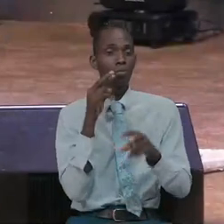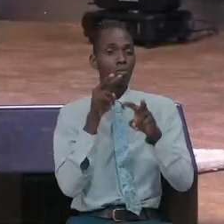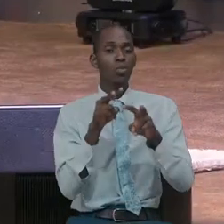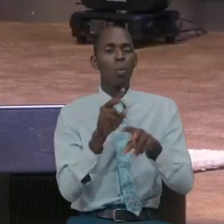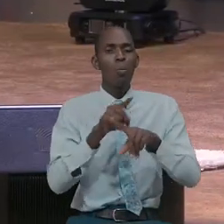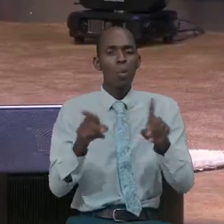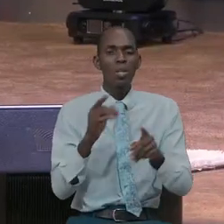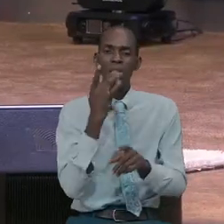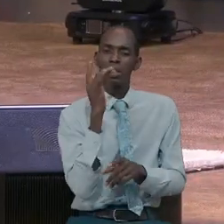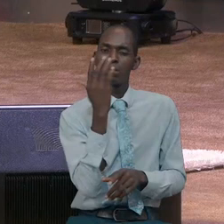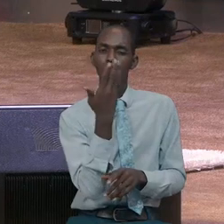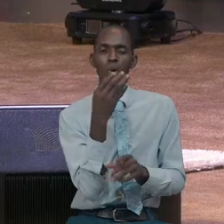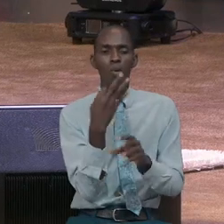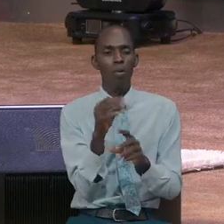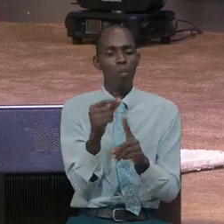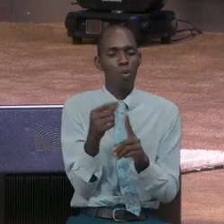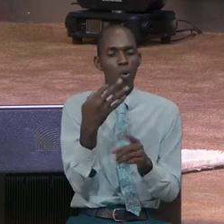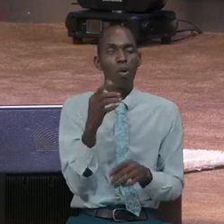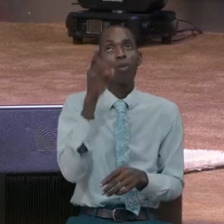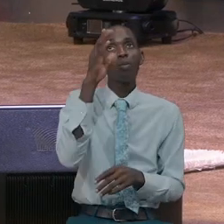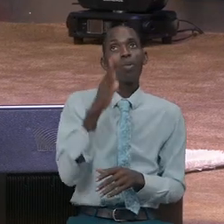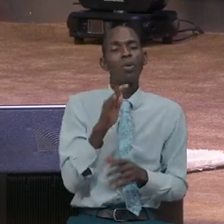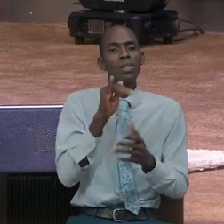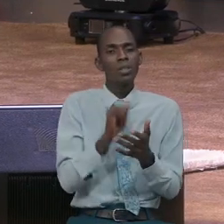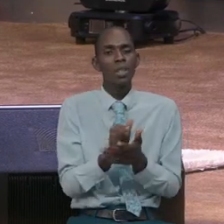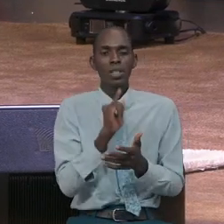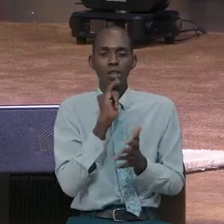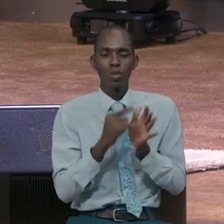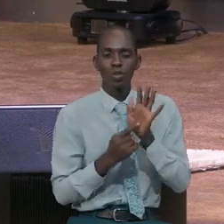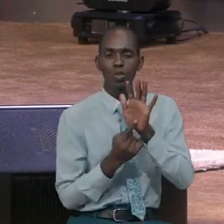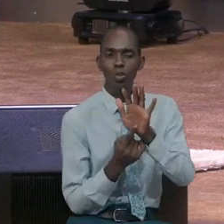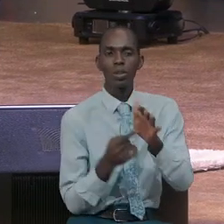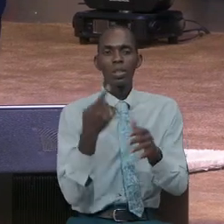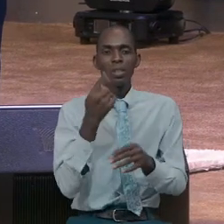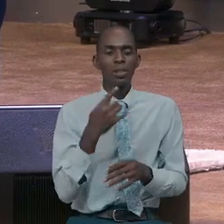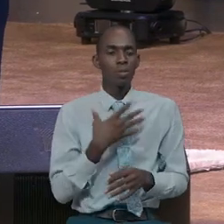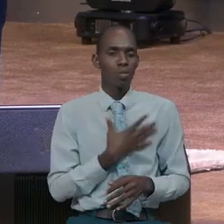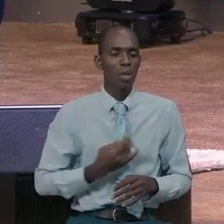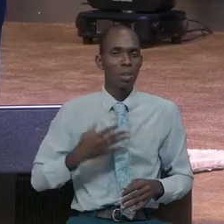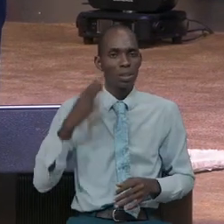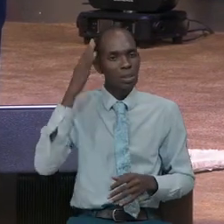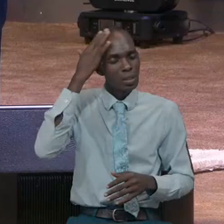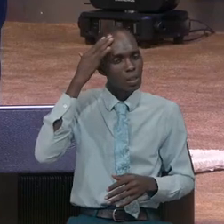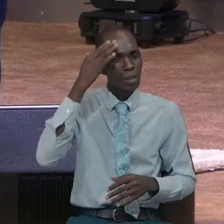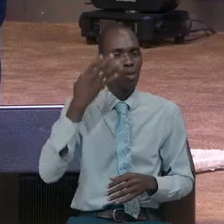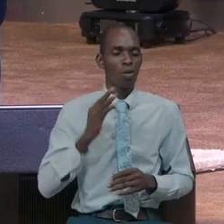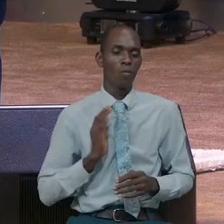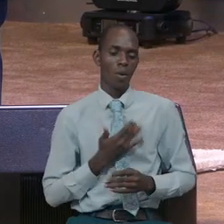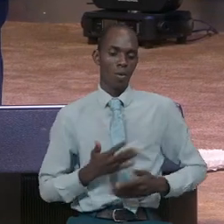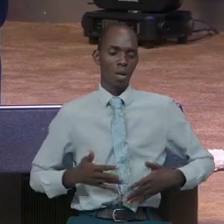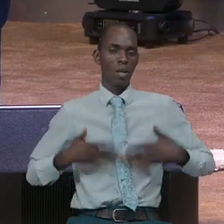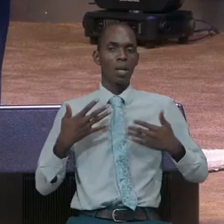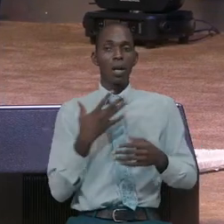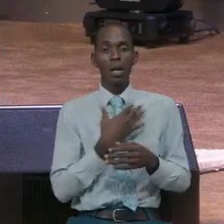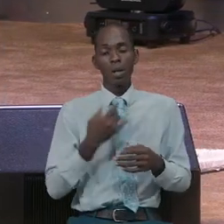the gray areas of our life. He was not looking at the mirror, and because of that, gray hairs are here